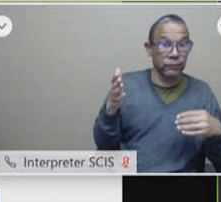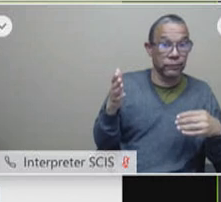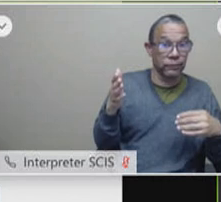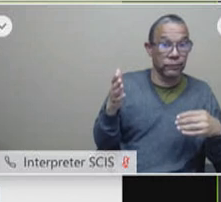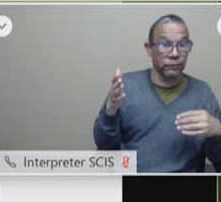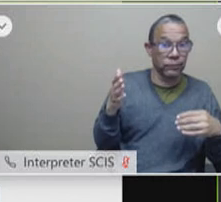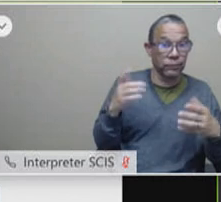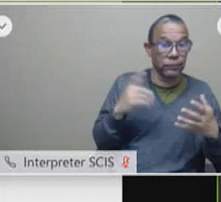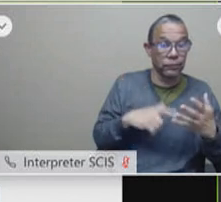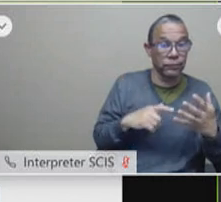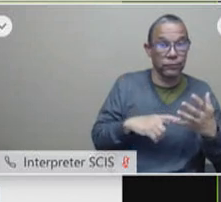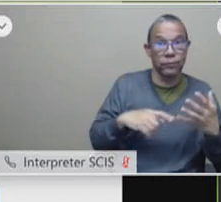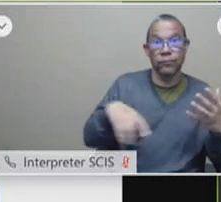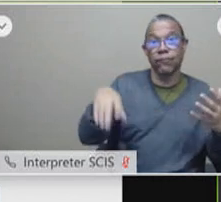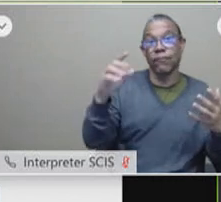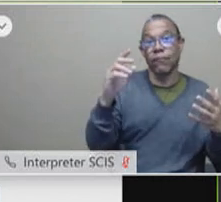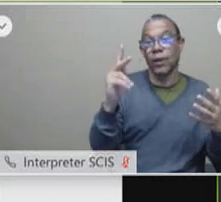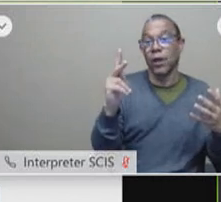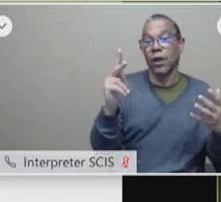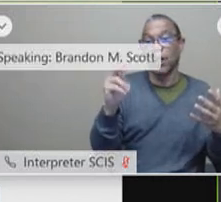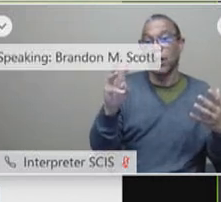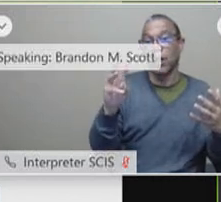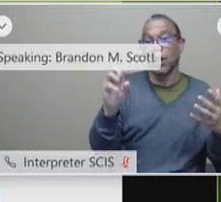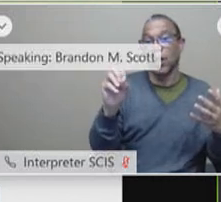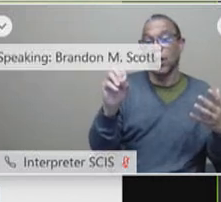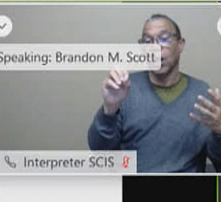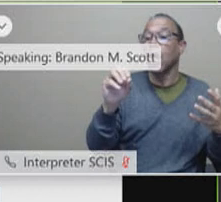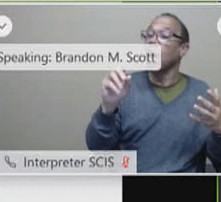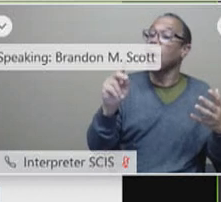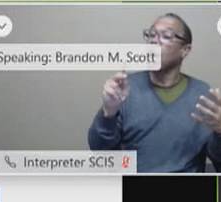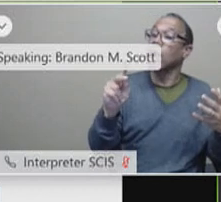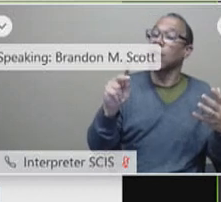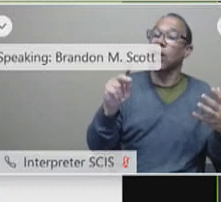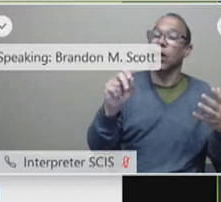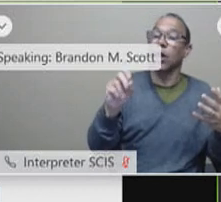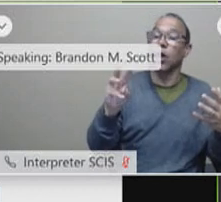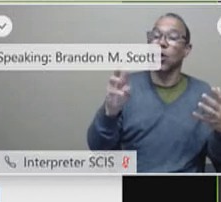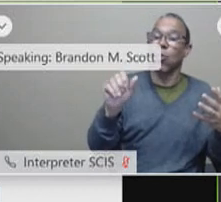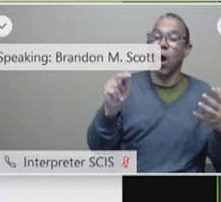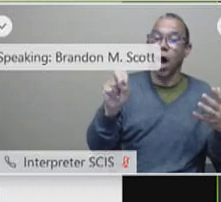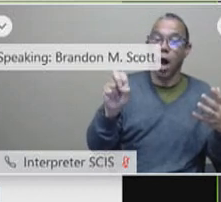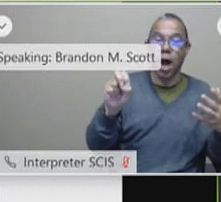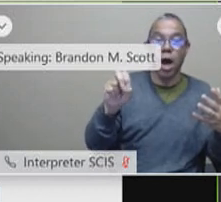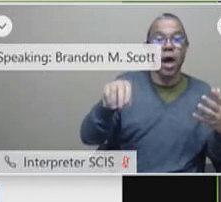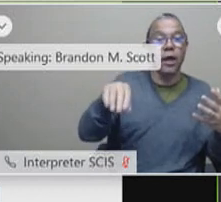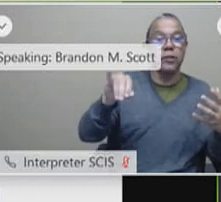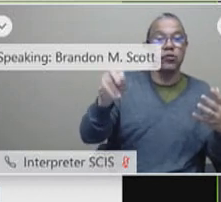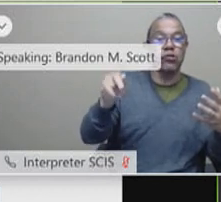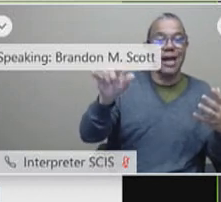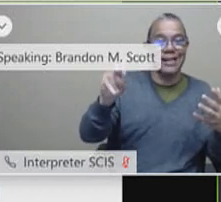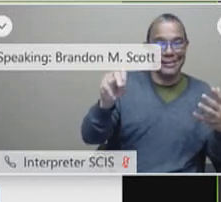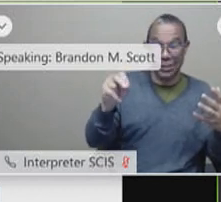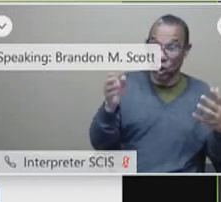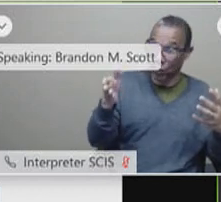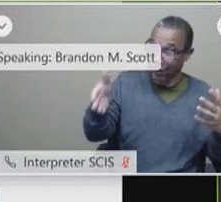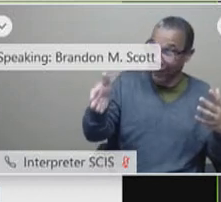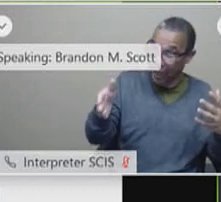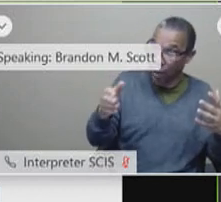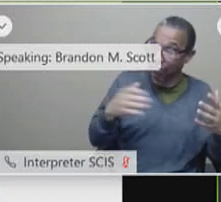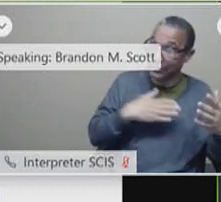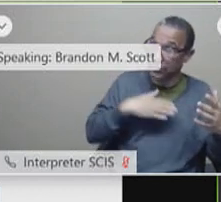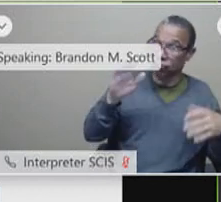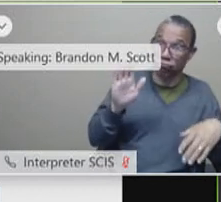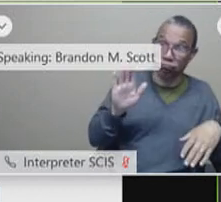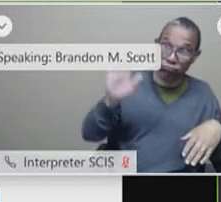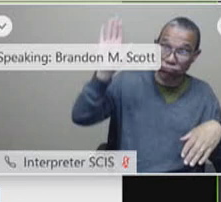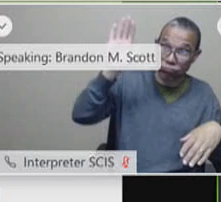Kawan Jackson. Kawan, are you there? If you are there, please hit the raise your hand function so they can try to find you and unmute